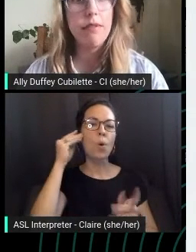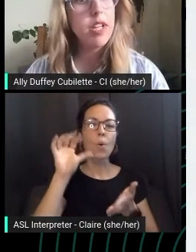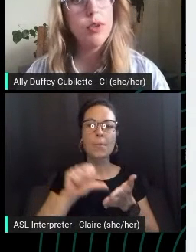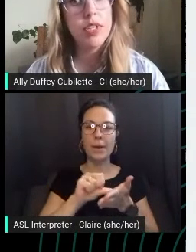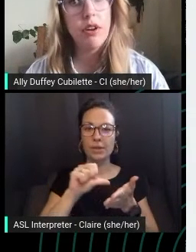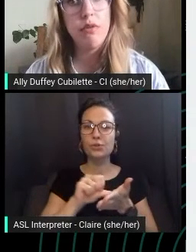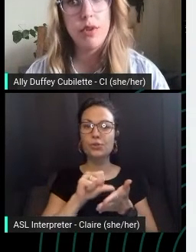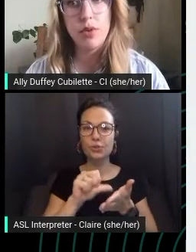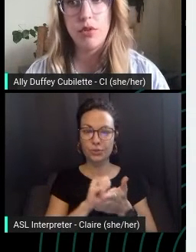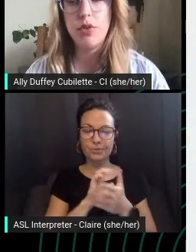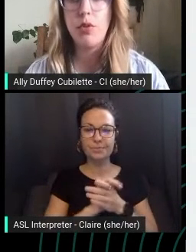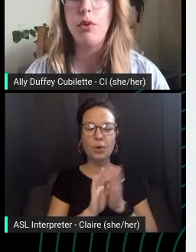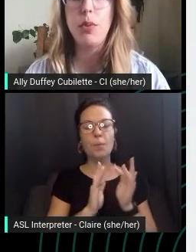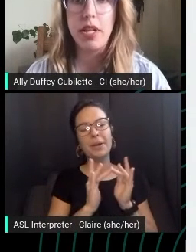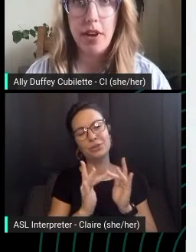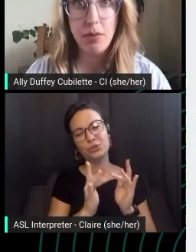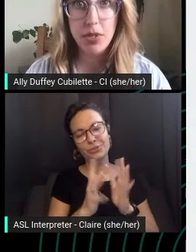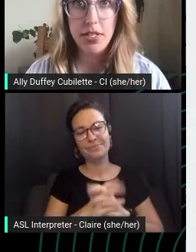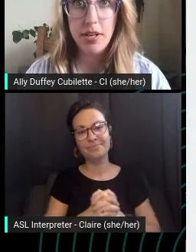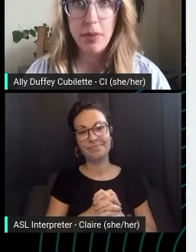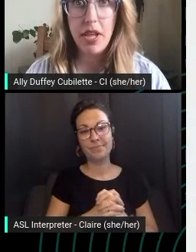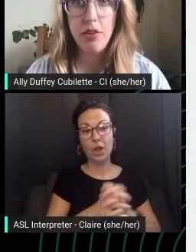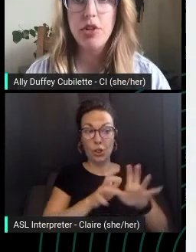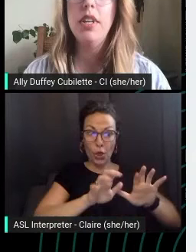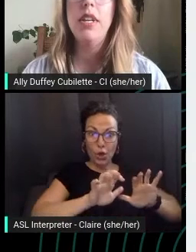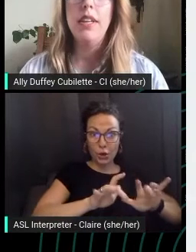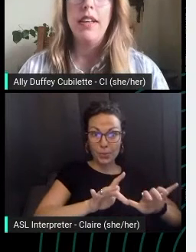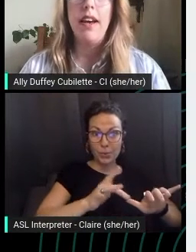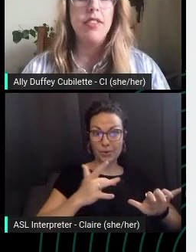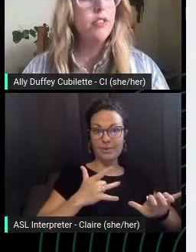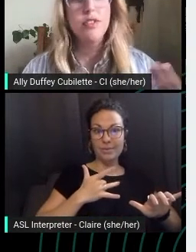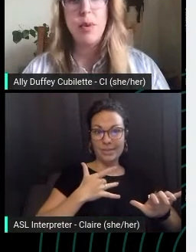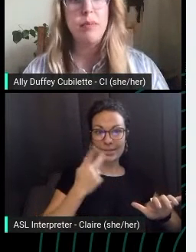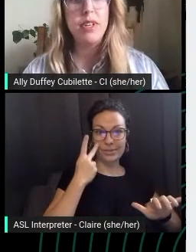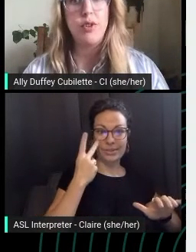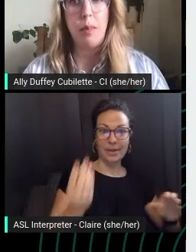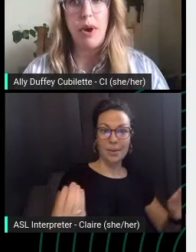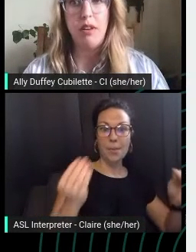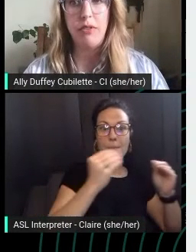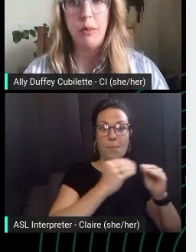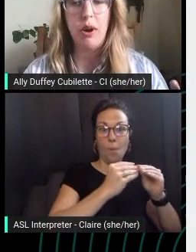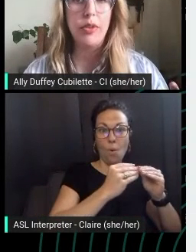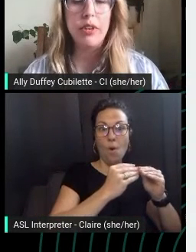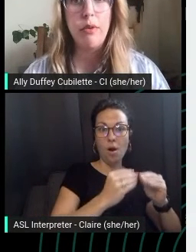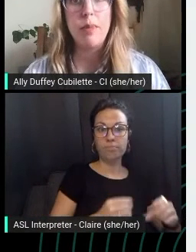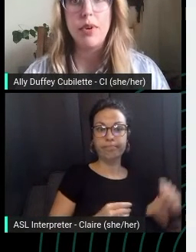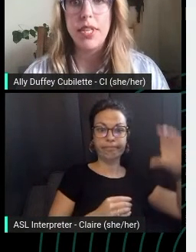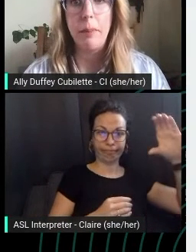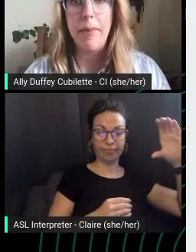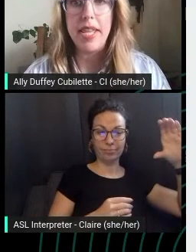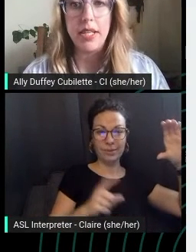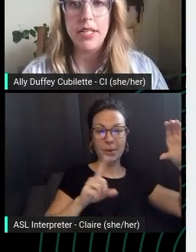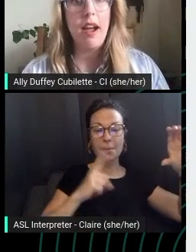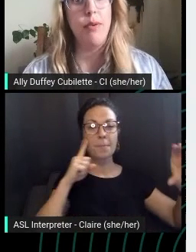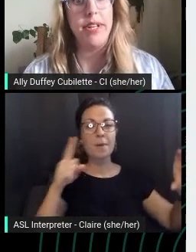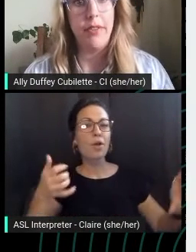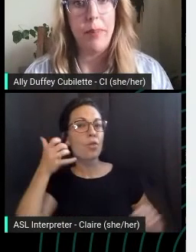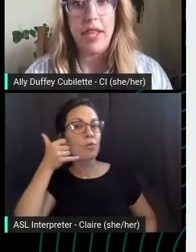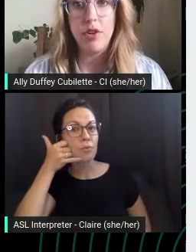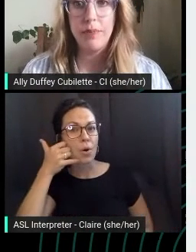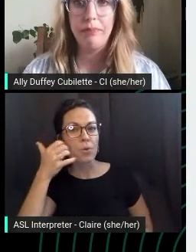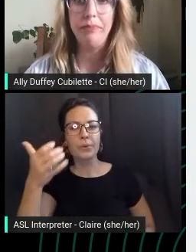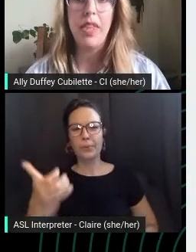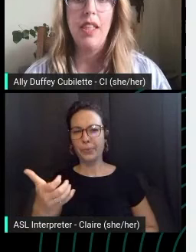about 70% of users scroll 25% down the page. And then there's quite a big drop off where only 40% make it halfway